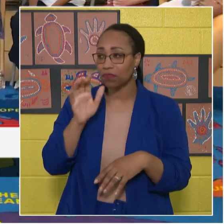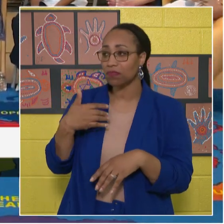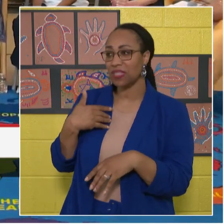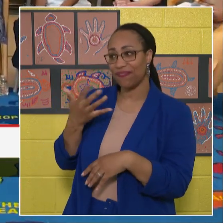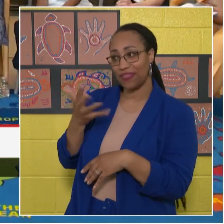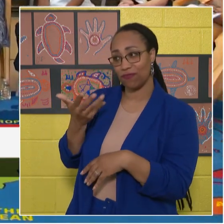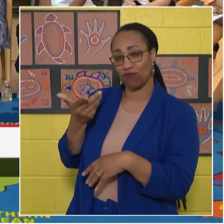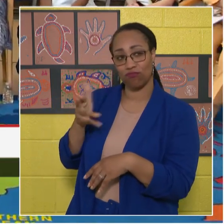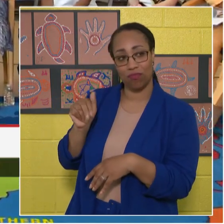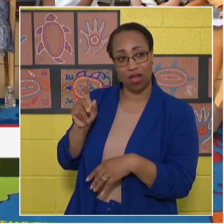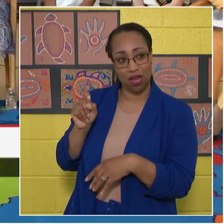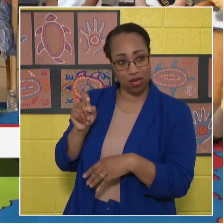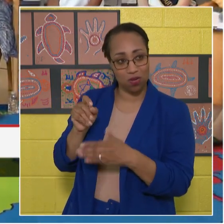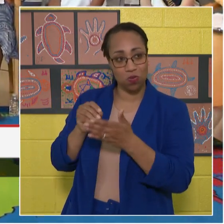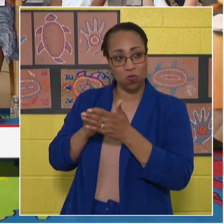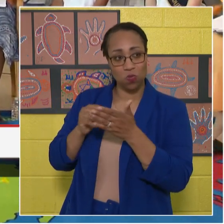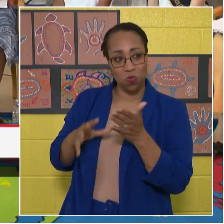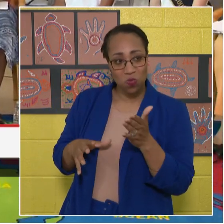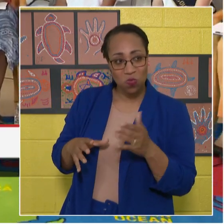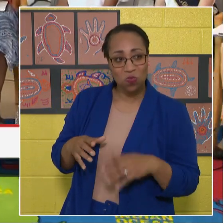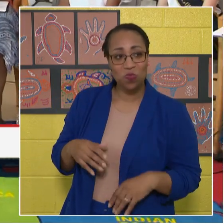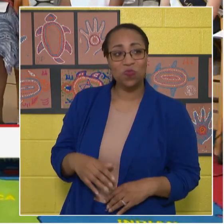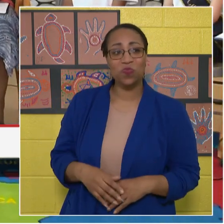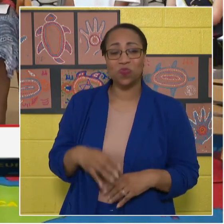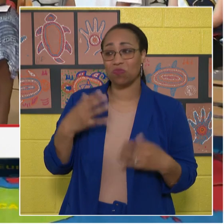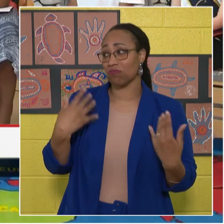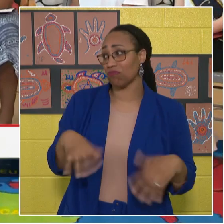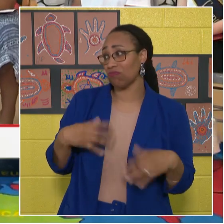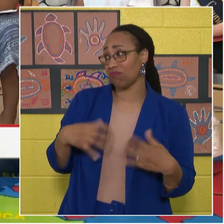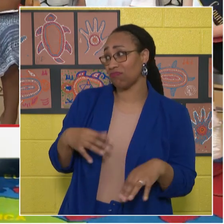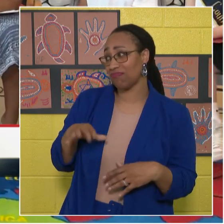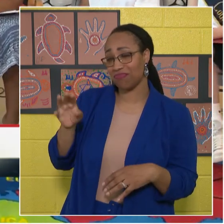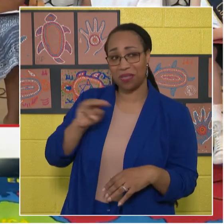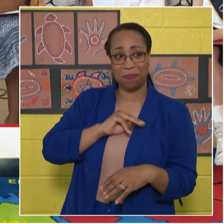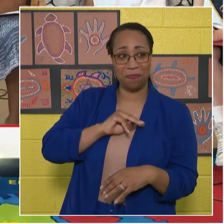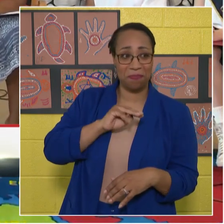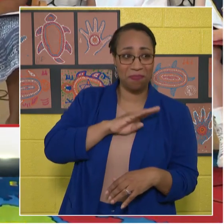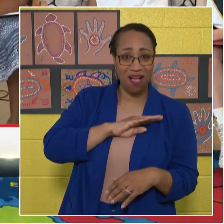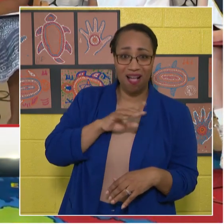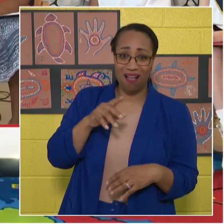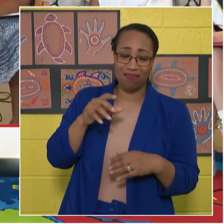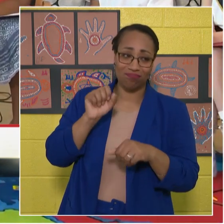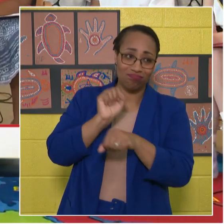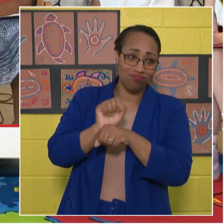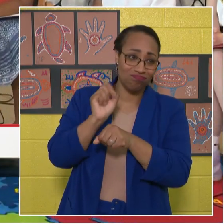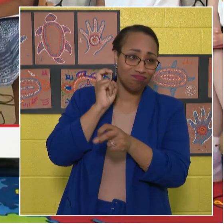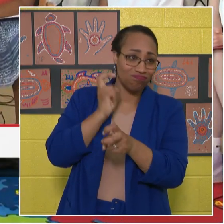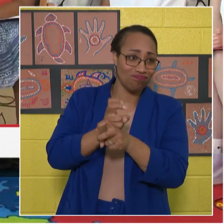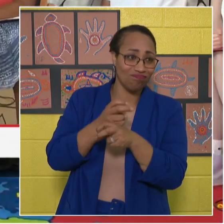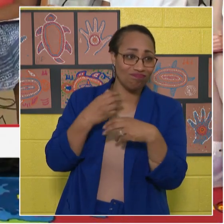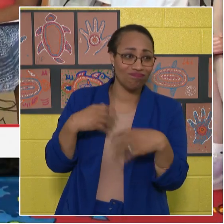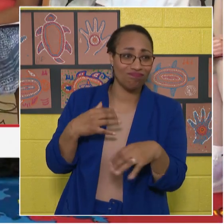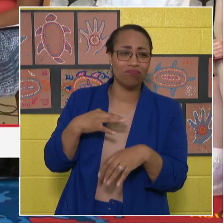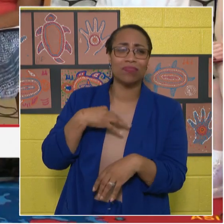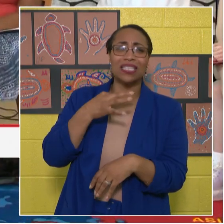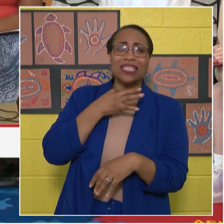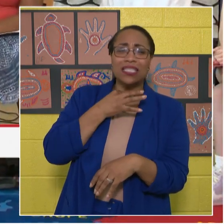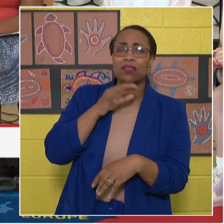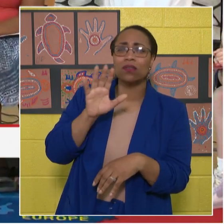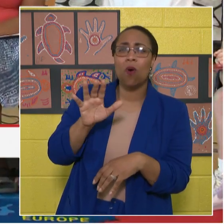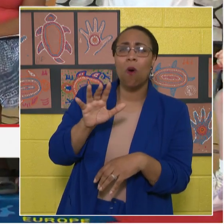mayor has to be a difficult job for you, but I would like to ask, what is the most difficult decision you have ever had to make as